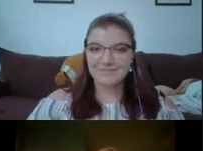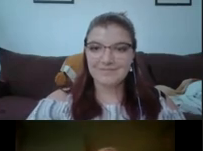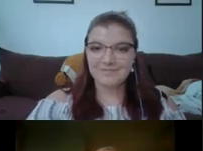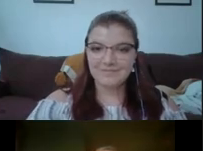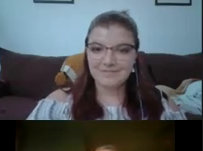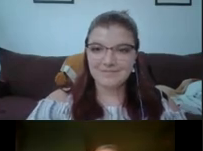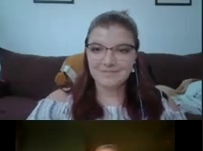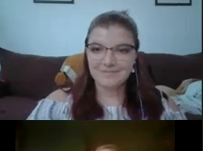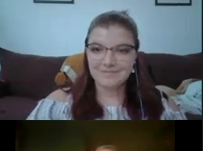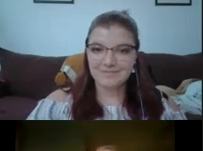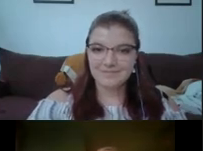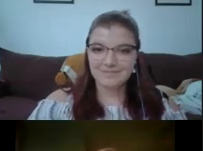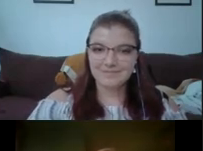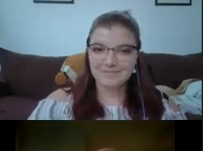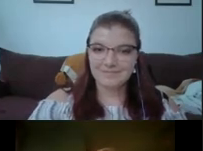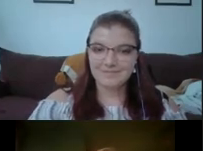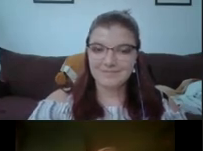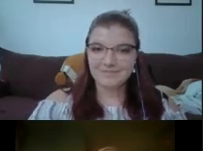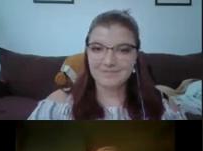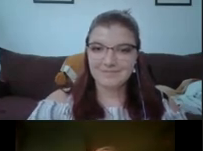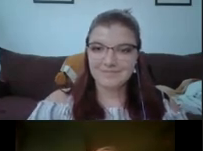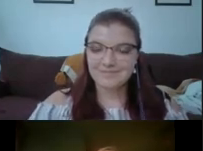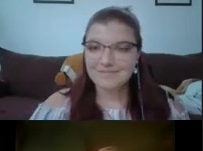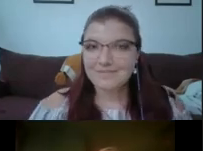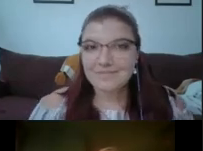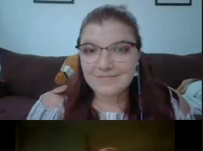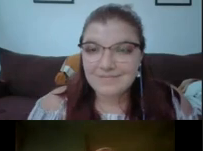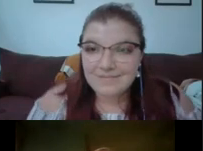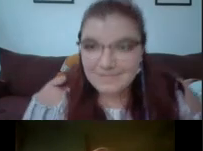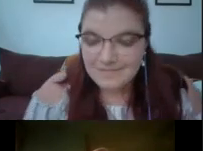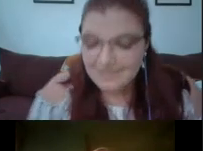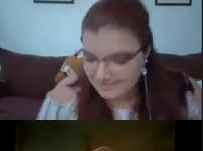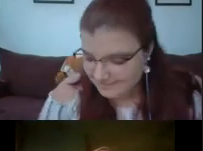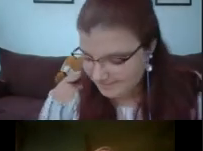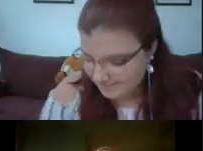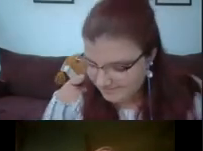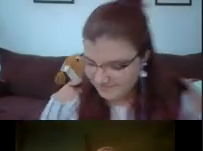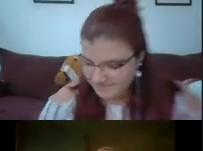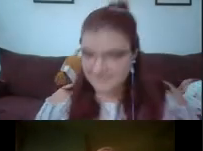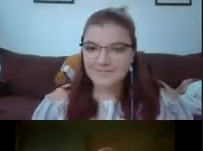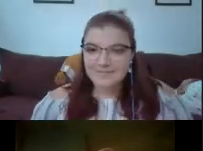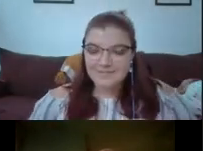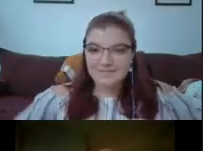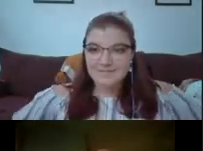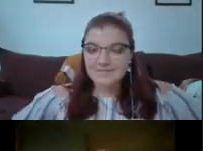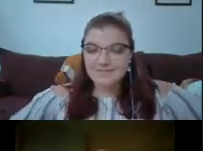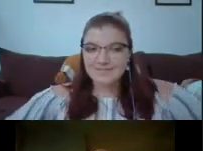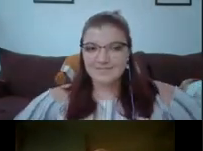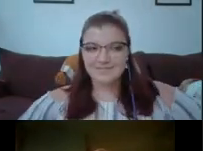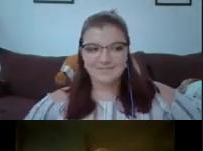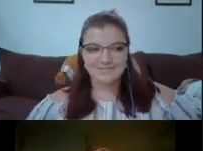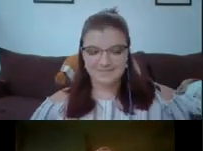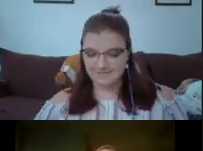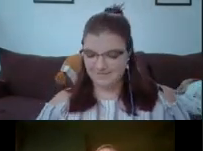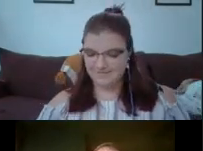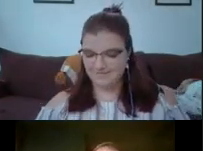after the period that we were looking at. And as I said, in the time I was in graduate school,